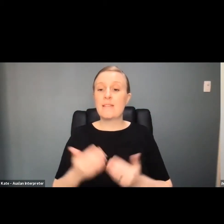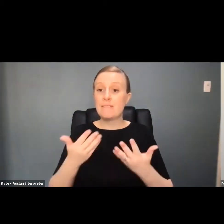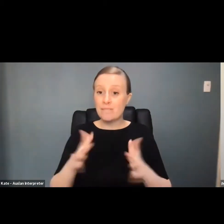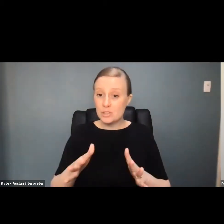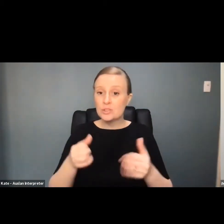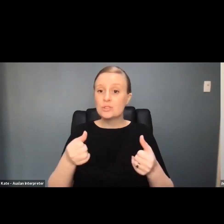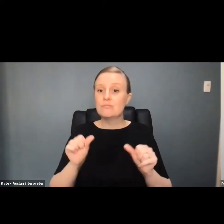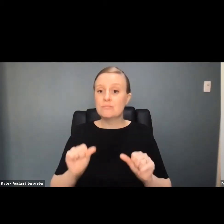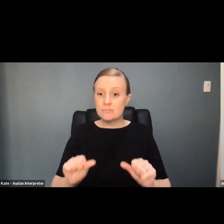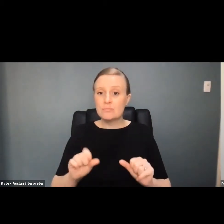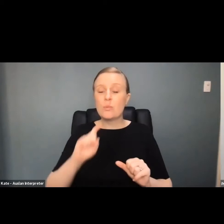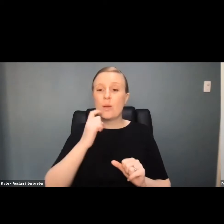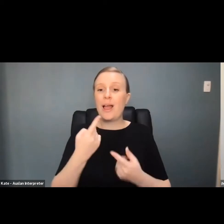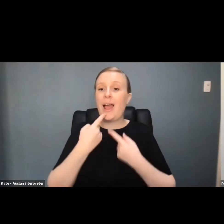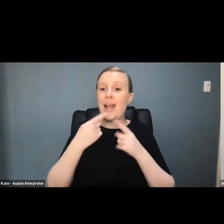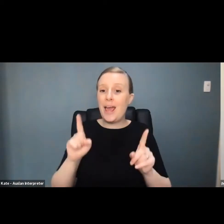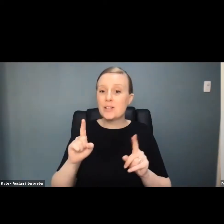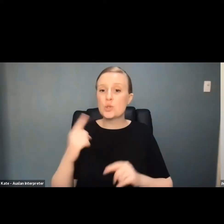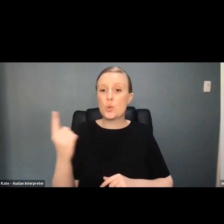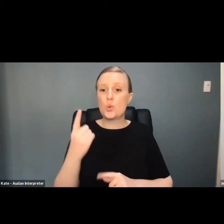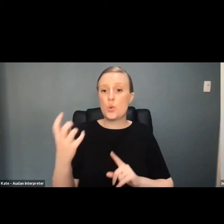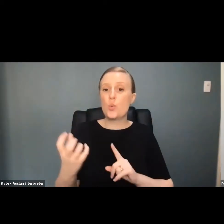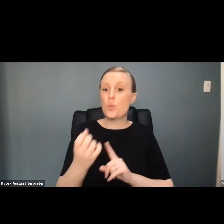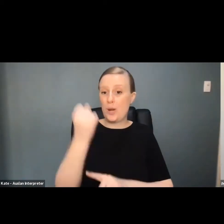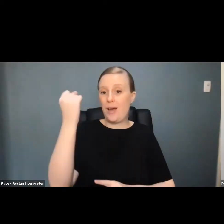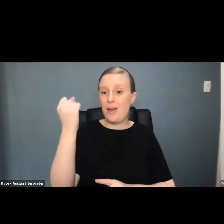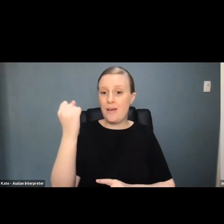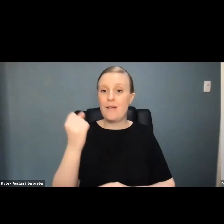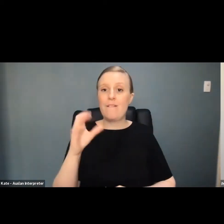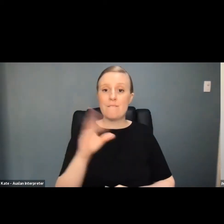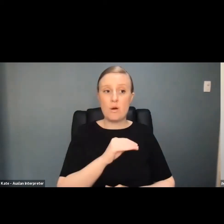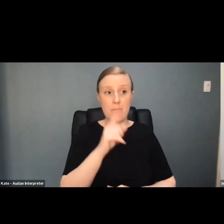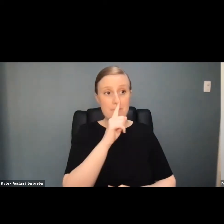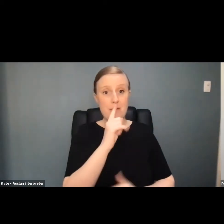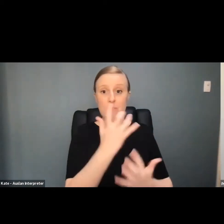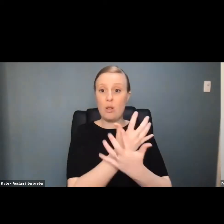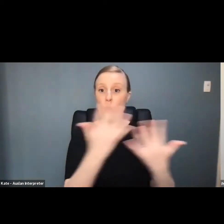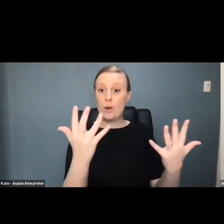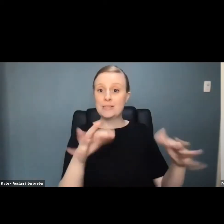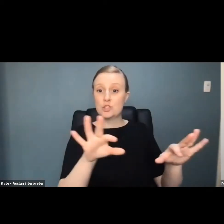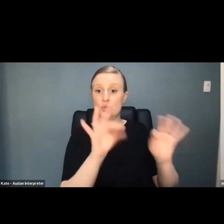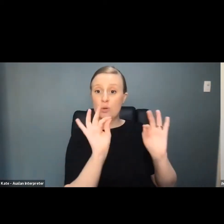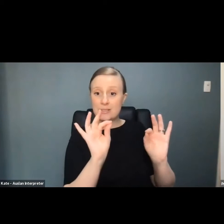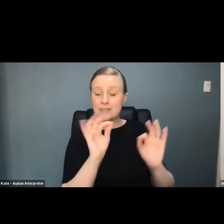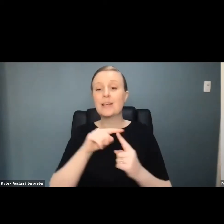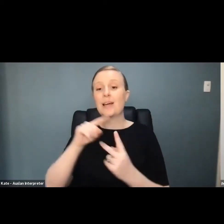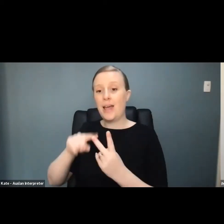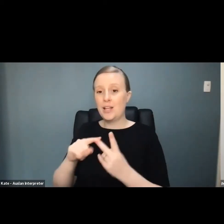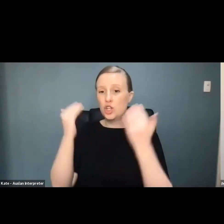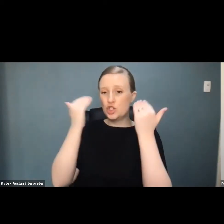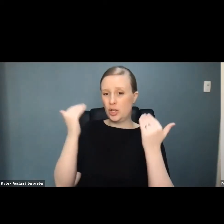People's Choice poster winner and the Judges poster winner, and wrap up that session. We will be